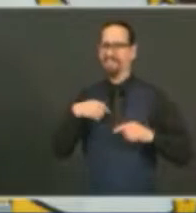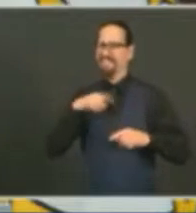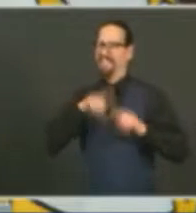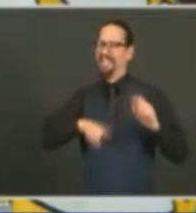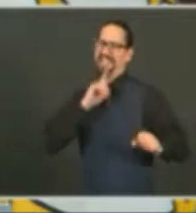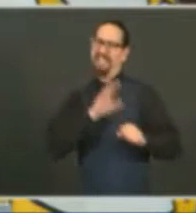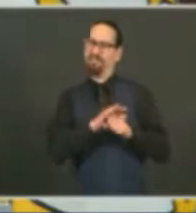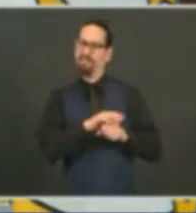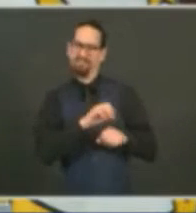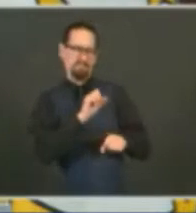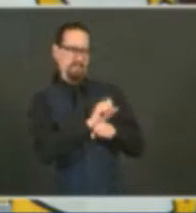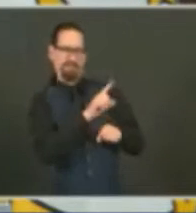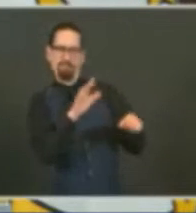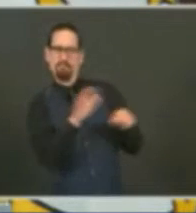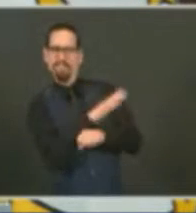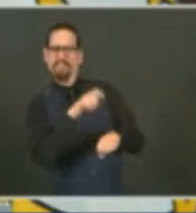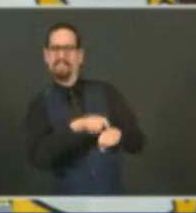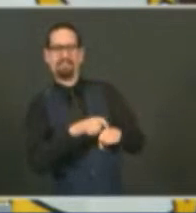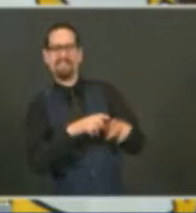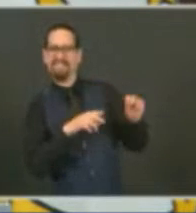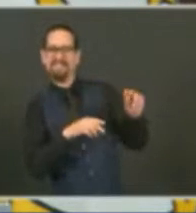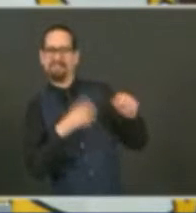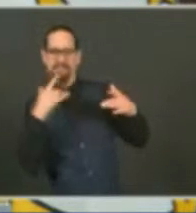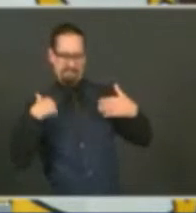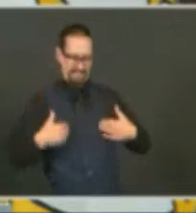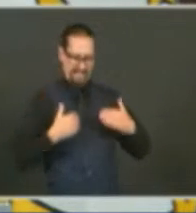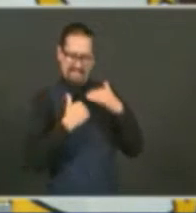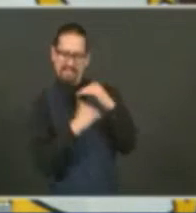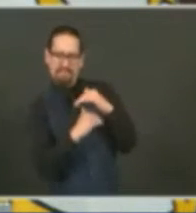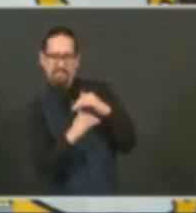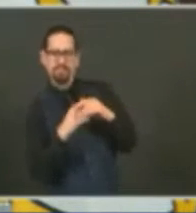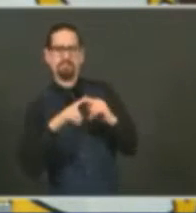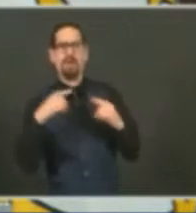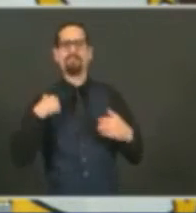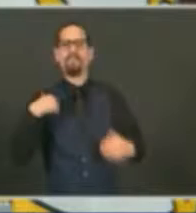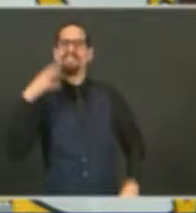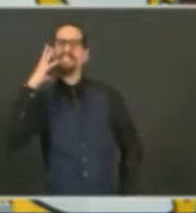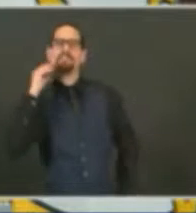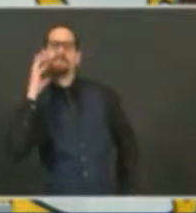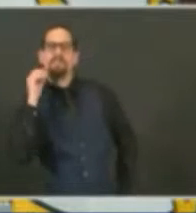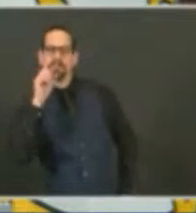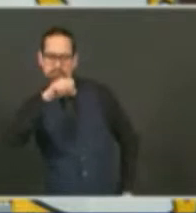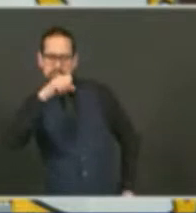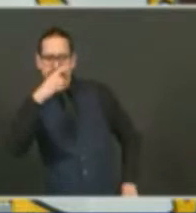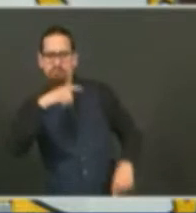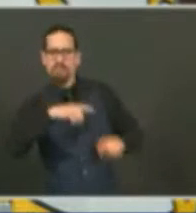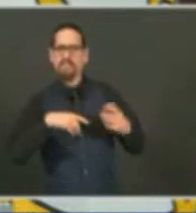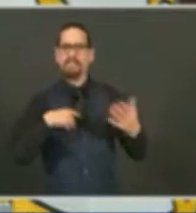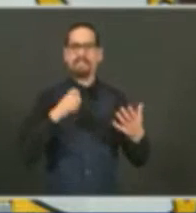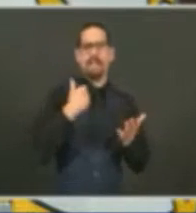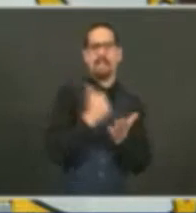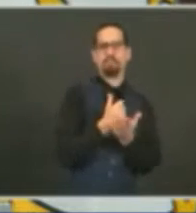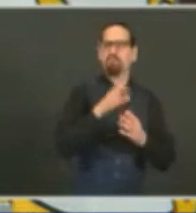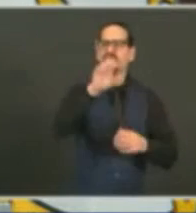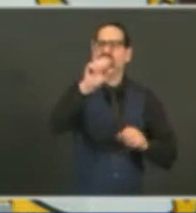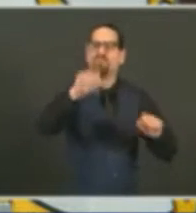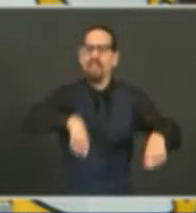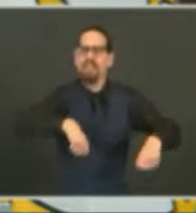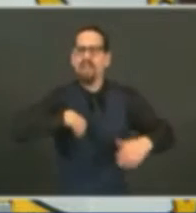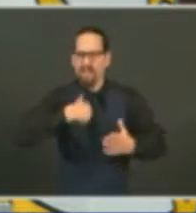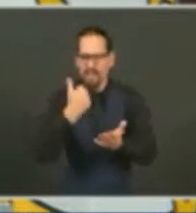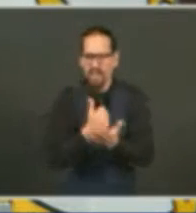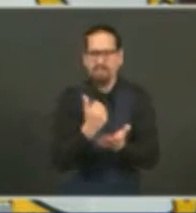don't have healthcare experience, but you want to volunteer to assist in other ways, we need all kinds of help in these